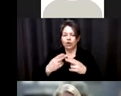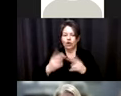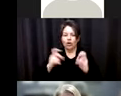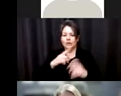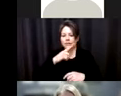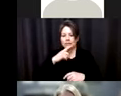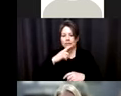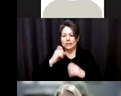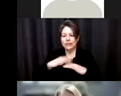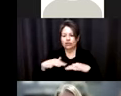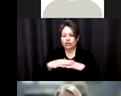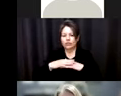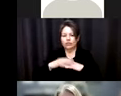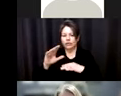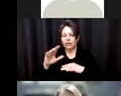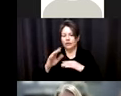Candle.